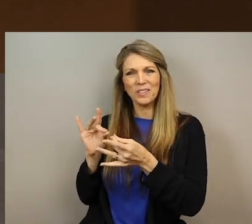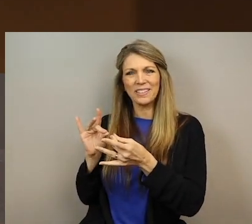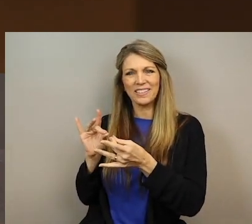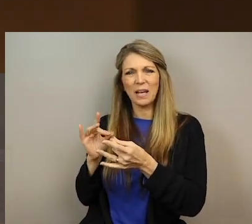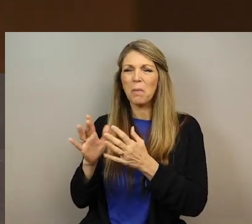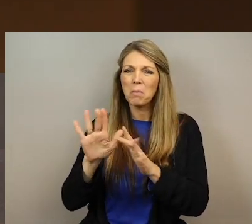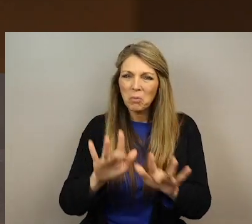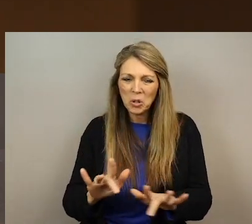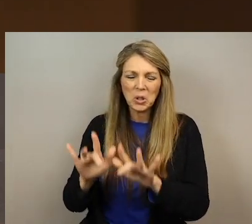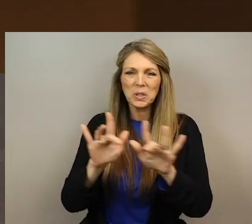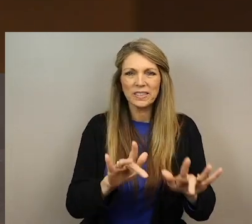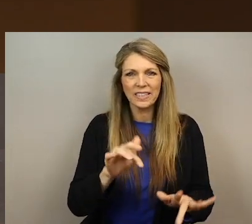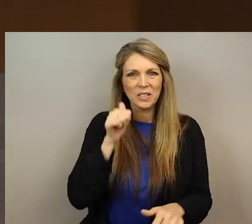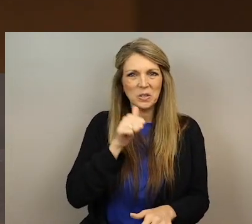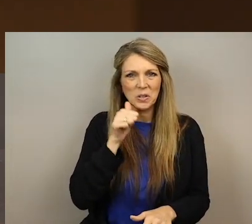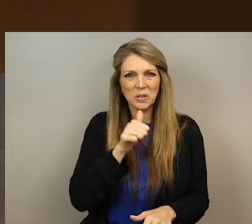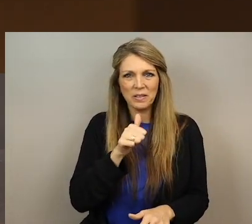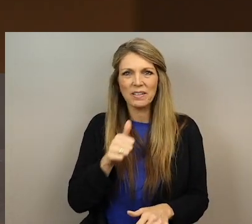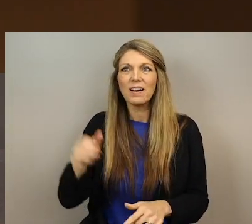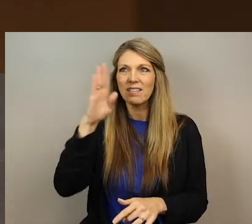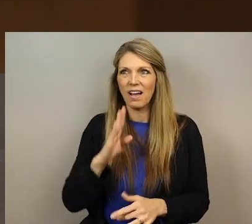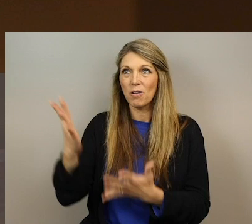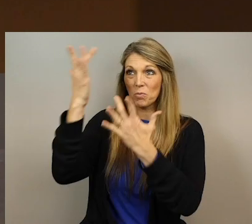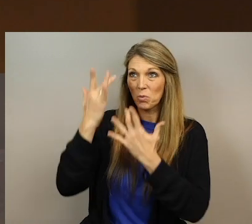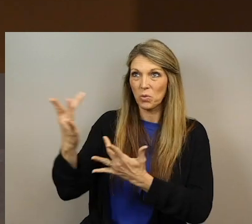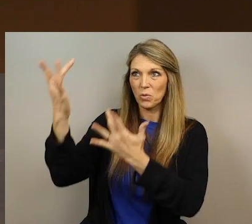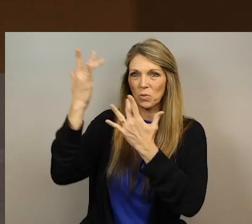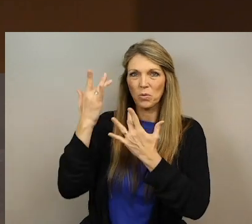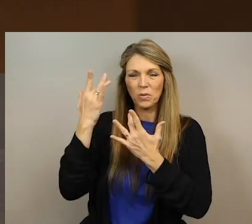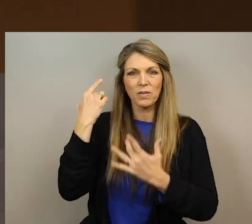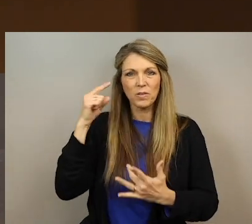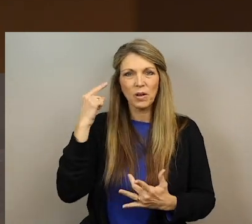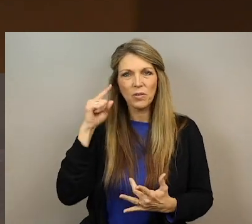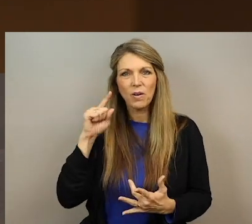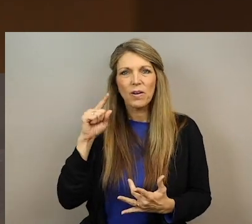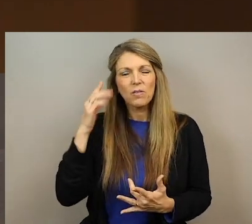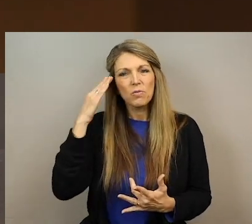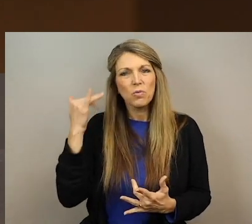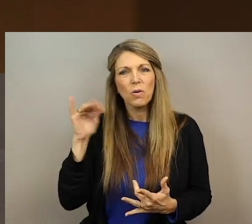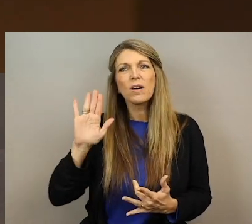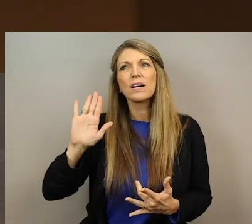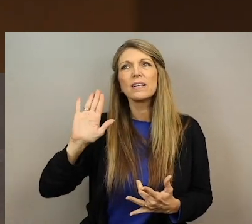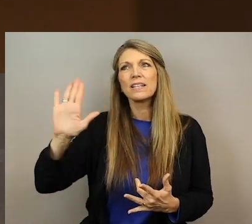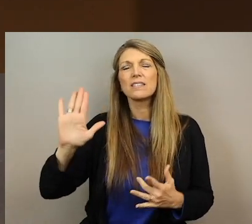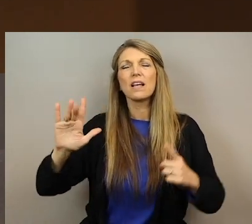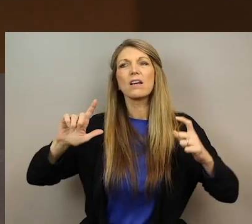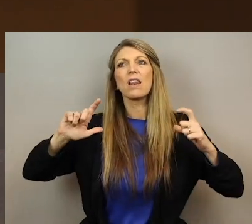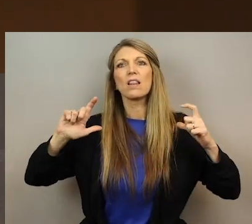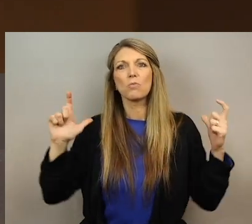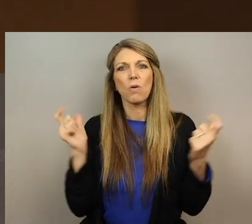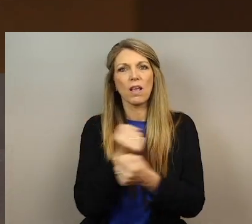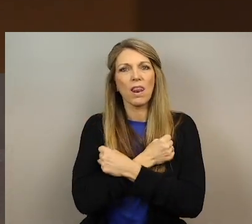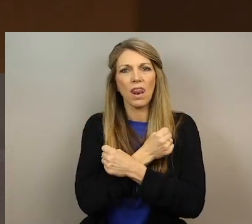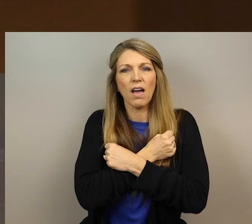mercy to that young lady? "But God, being rich in mercy, because of the great love in which He loved us." You